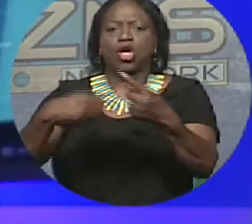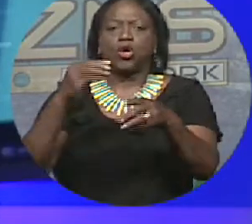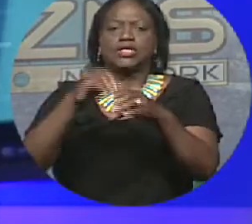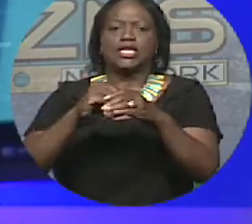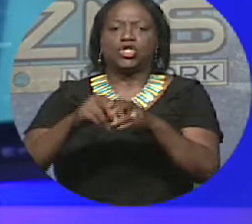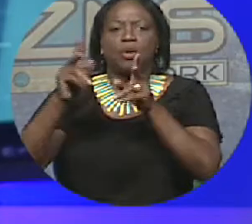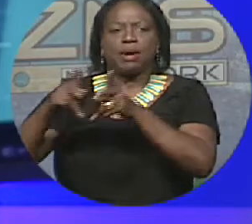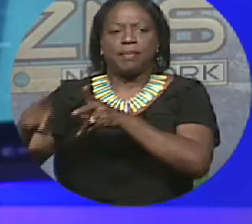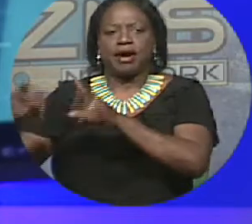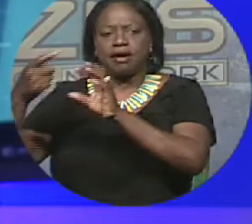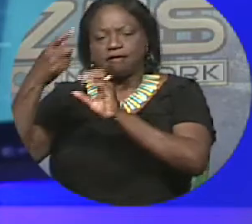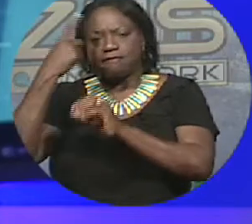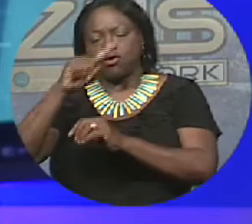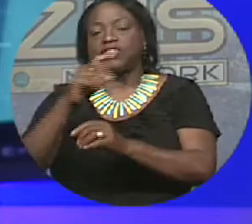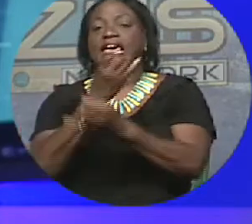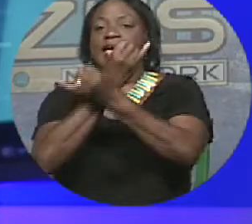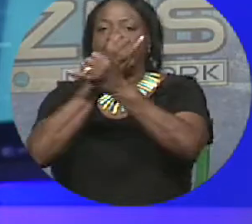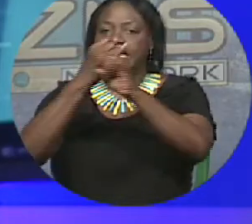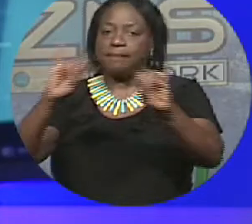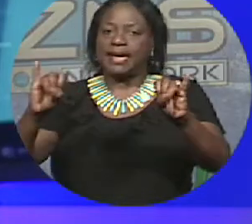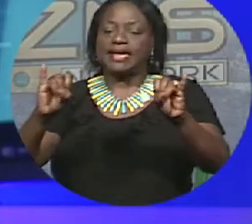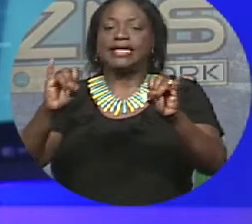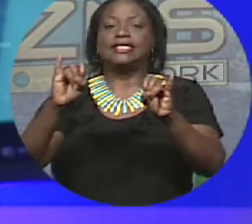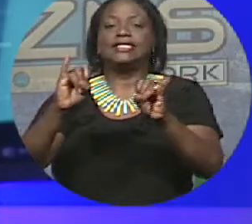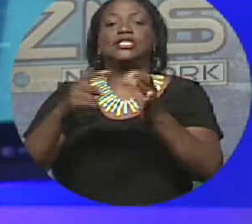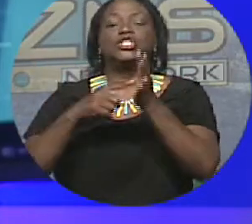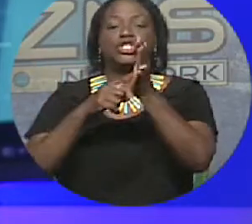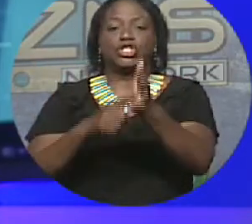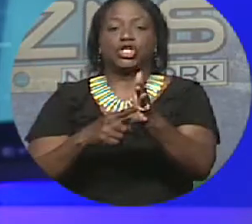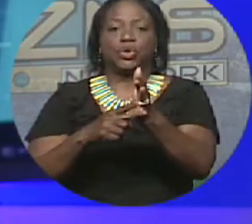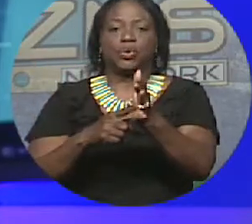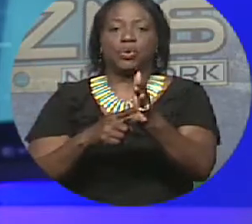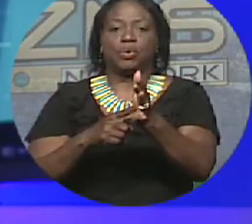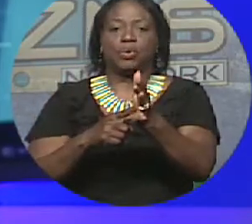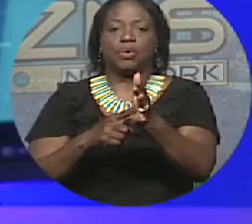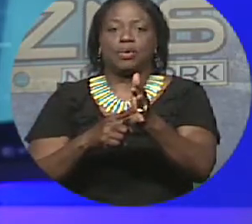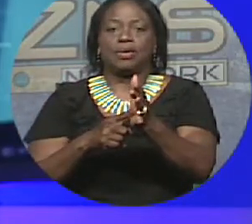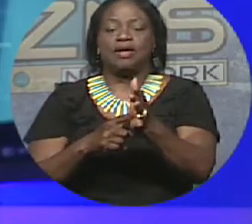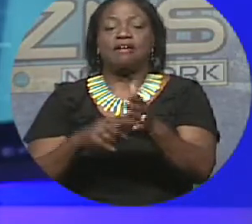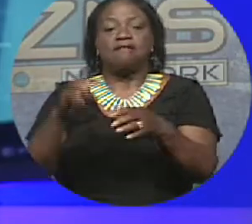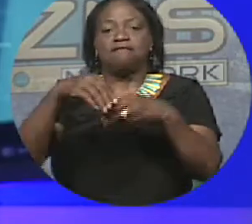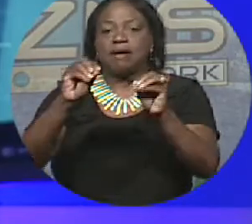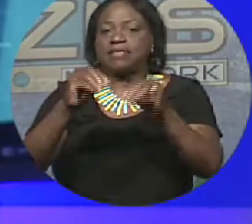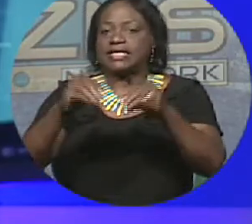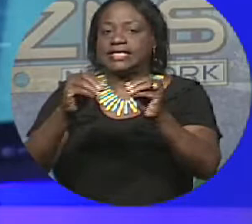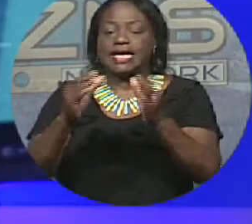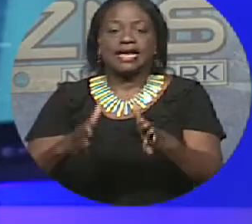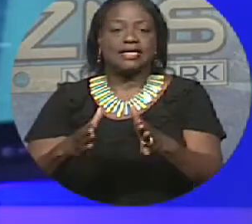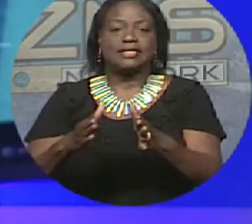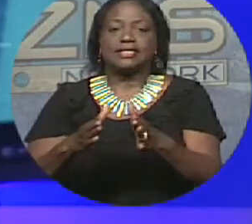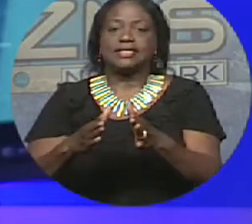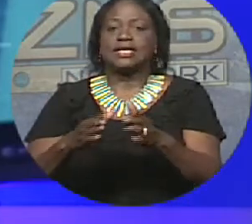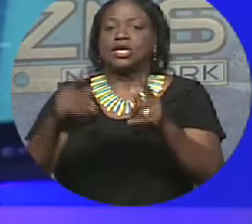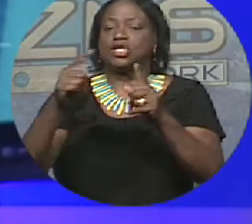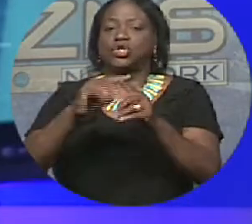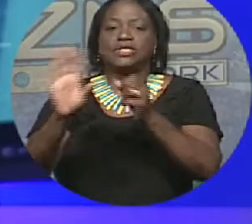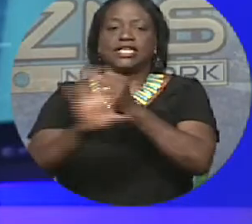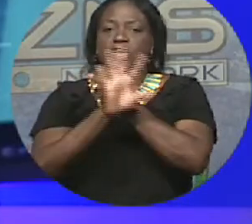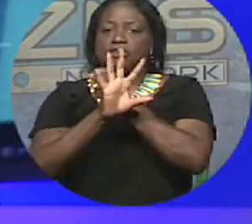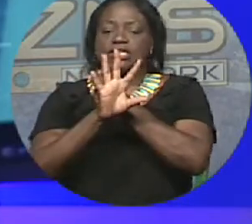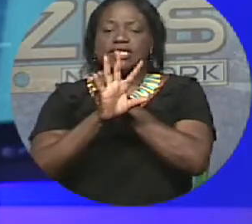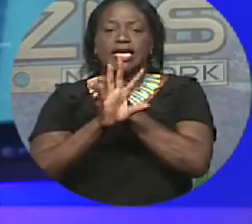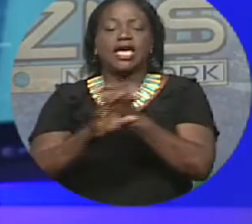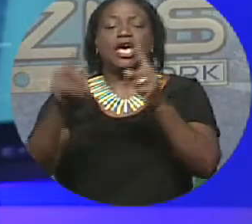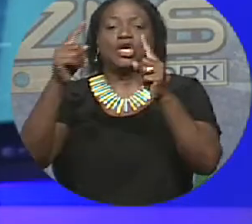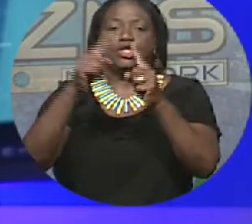big show at Clifford Park. From vendors to security, and even our very own ZNS staff have to make preparations. Well, our Janae Noel